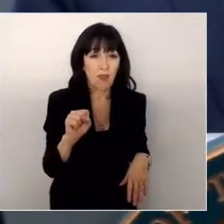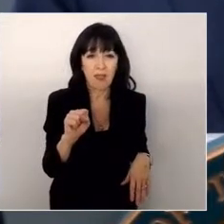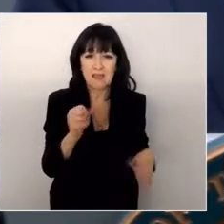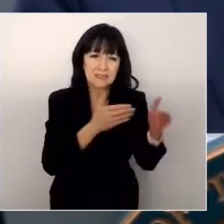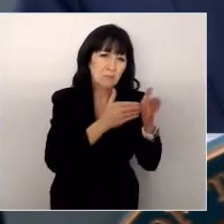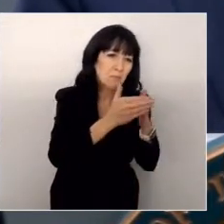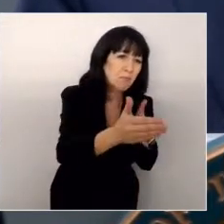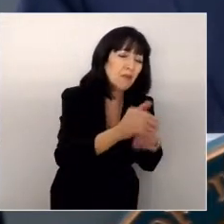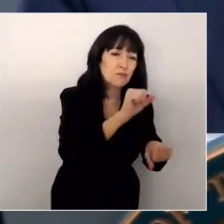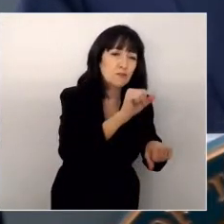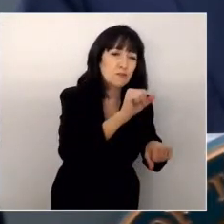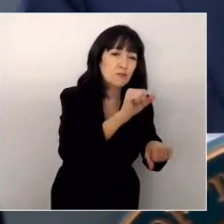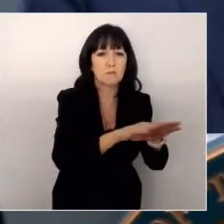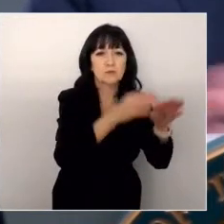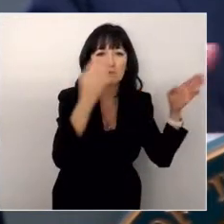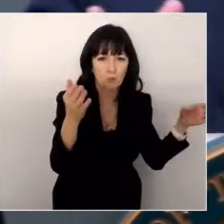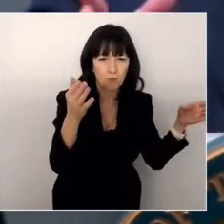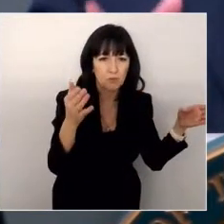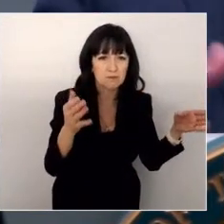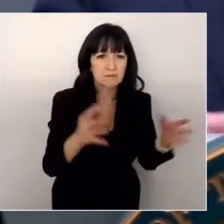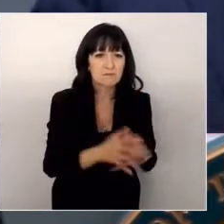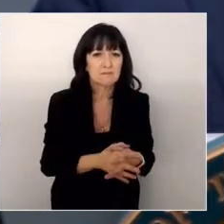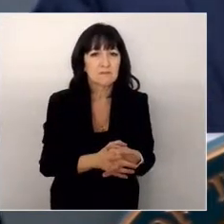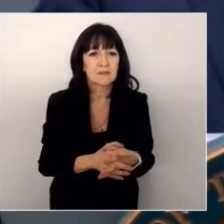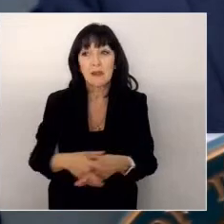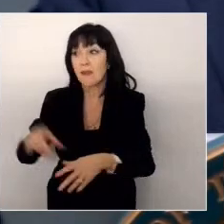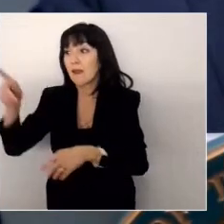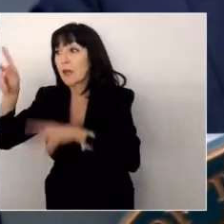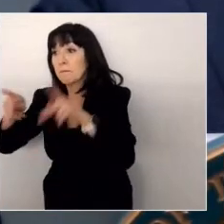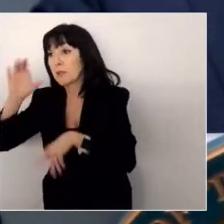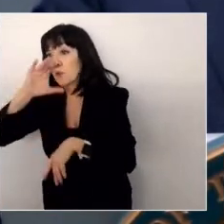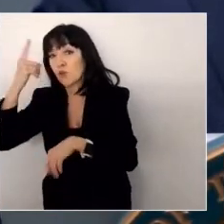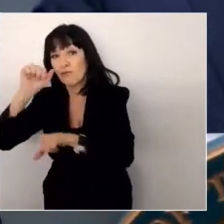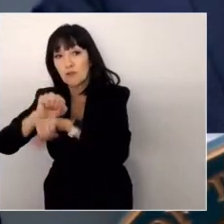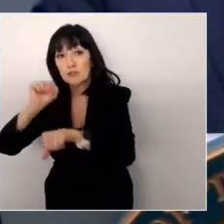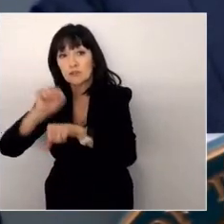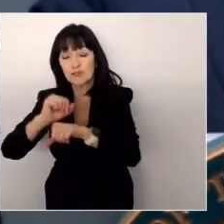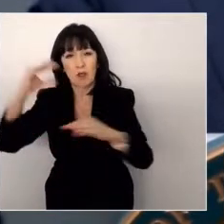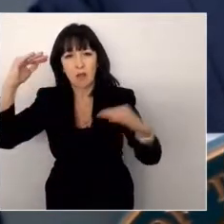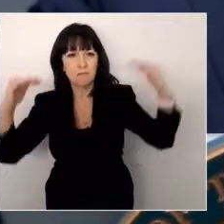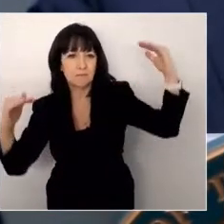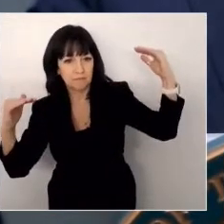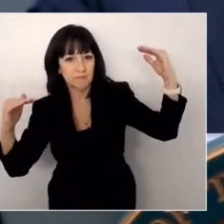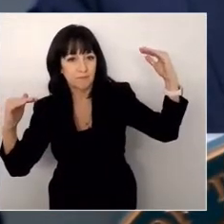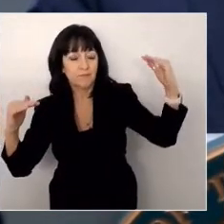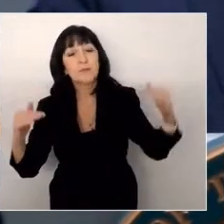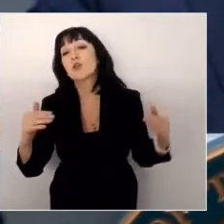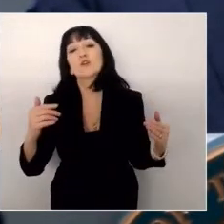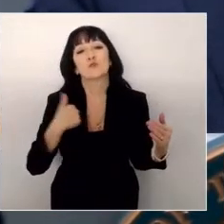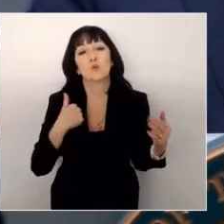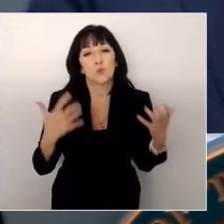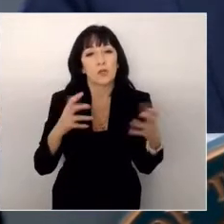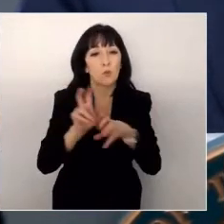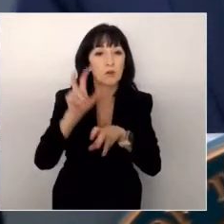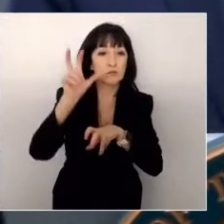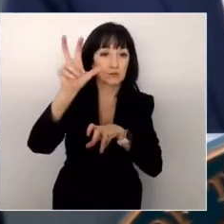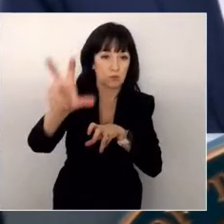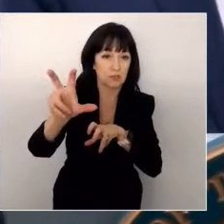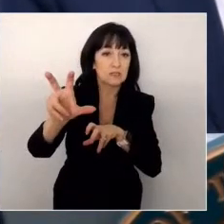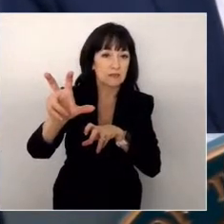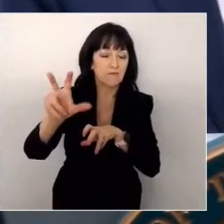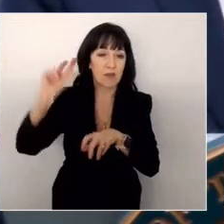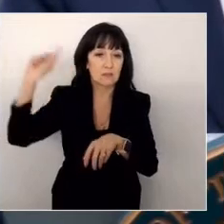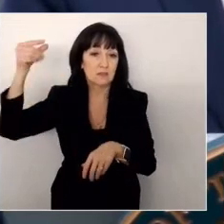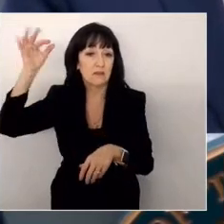million applicants. That's why we're investing more than $50 million in federal stimulus funds to strengthen our